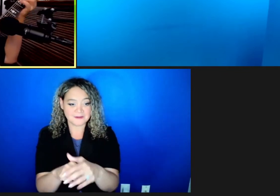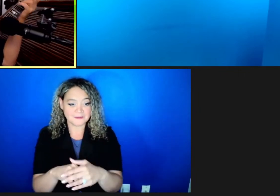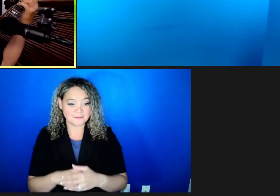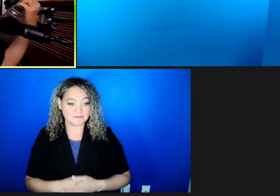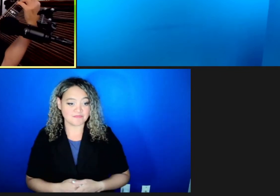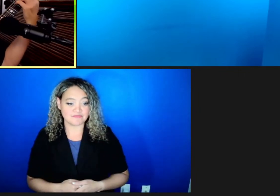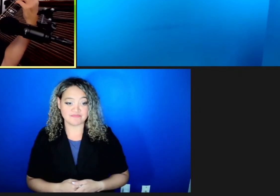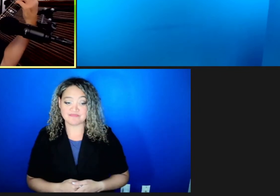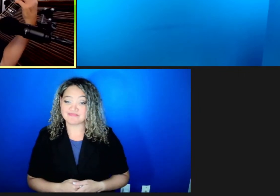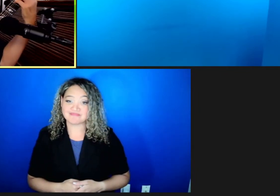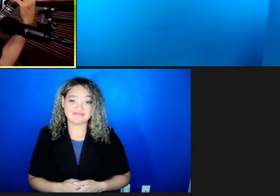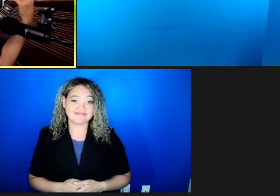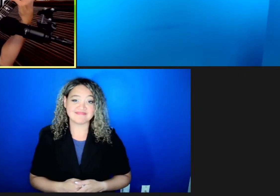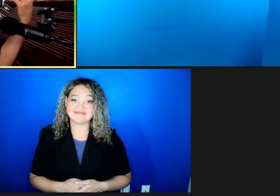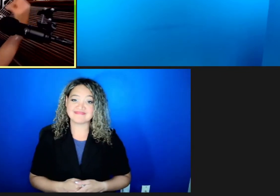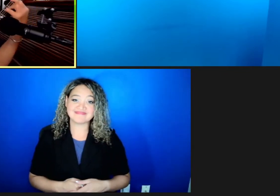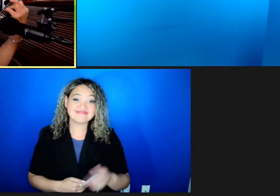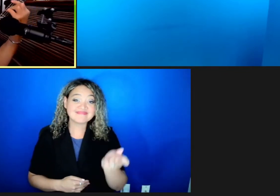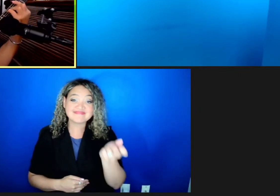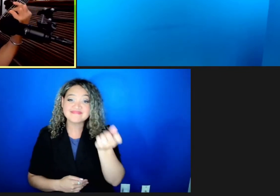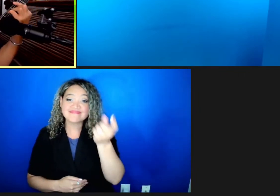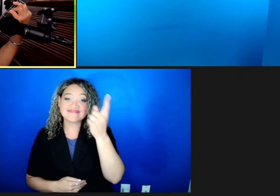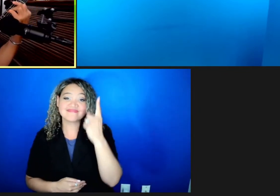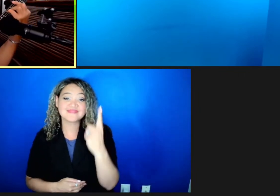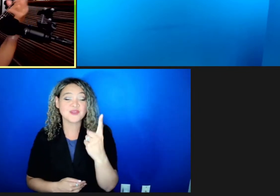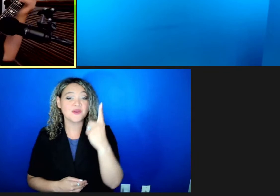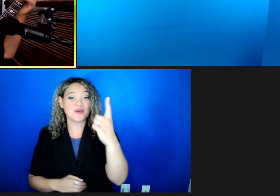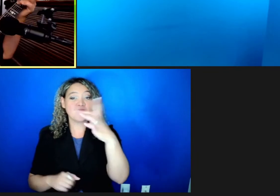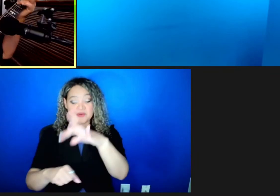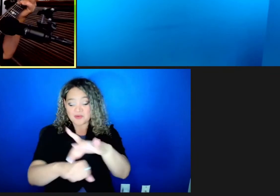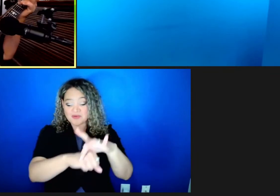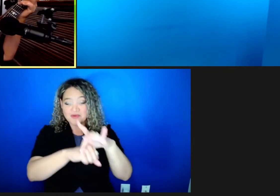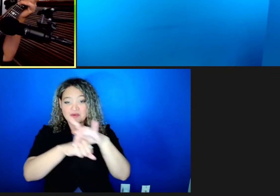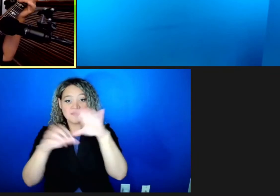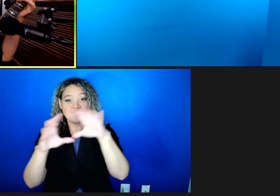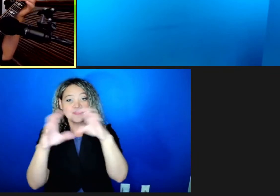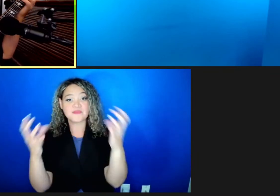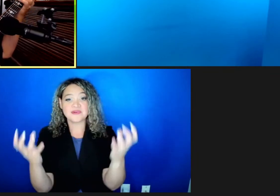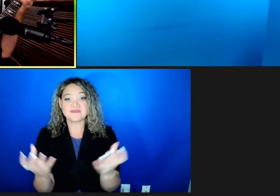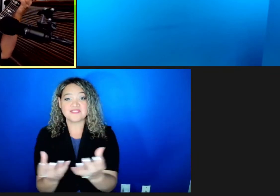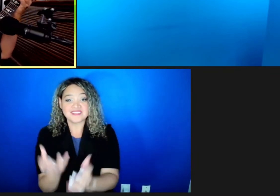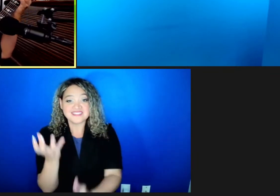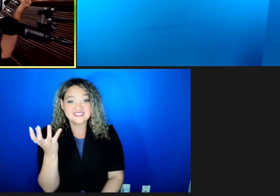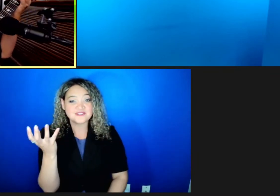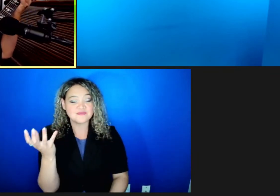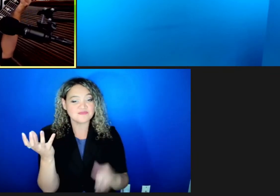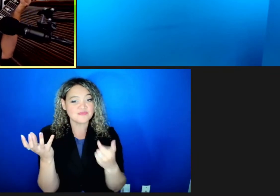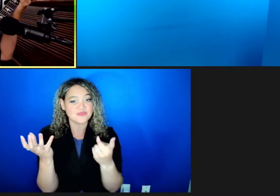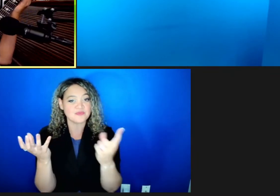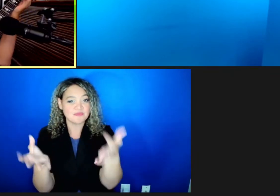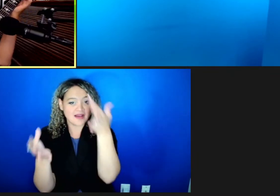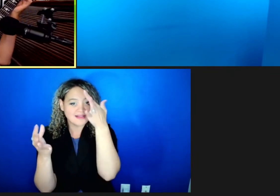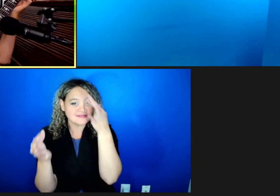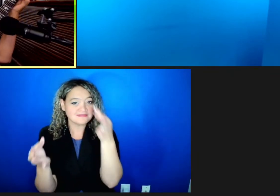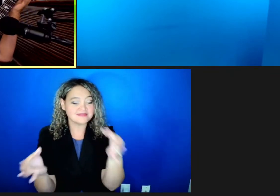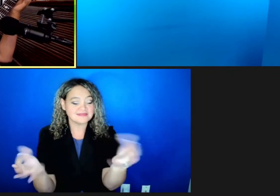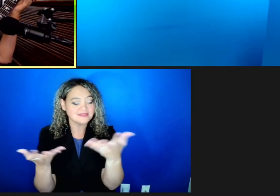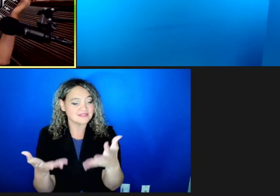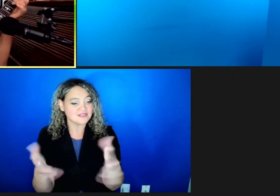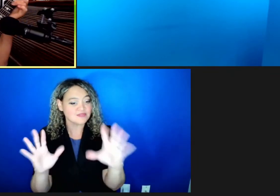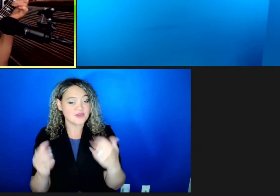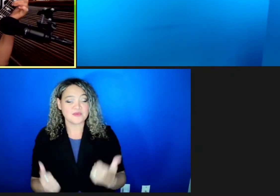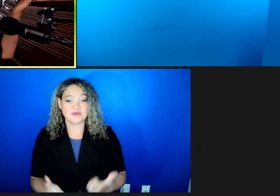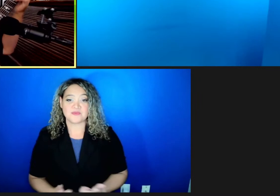For there is just one planet, we have just one choice, as we live